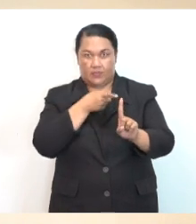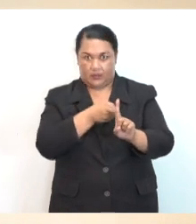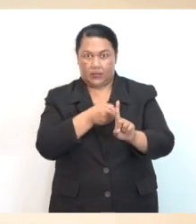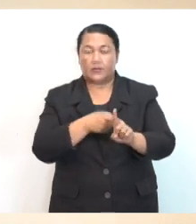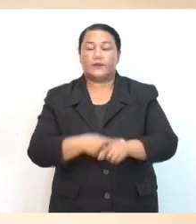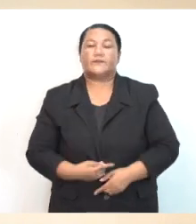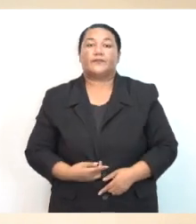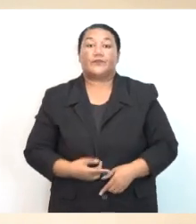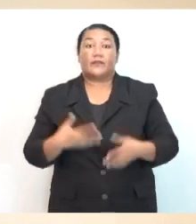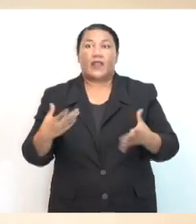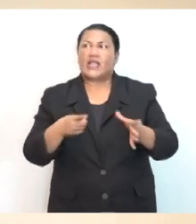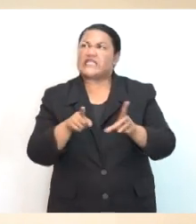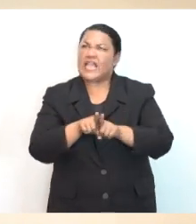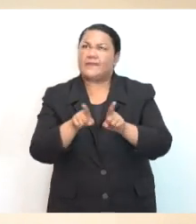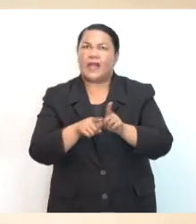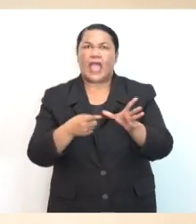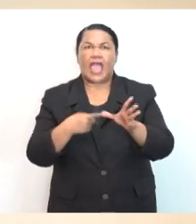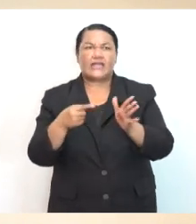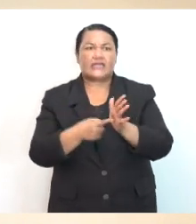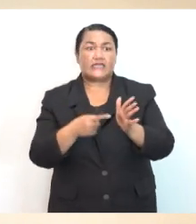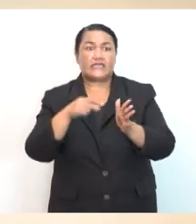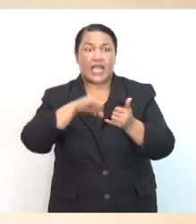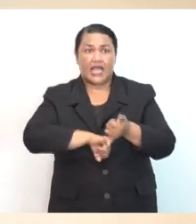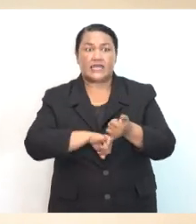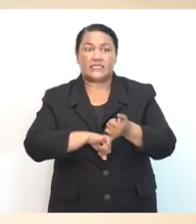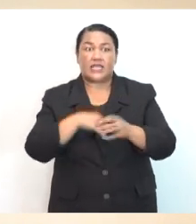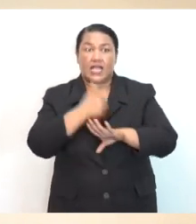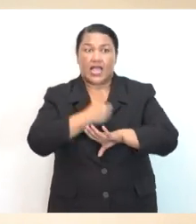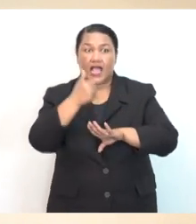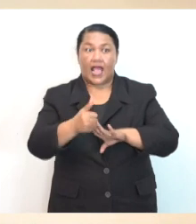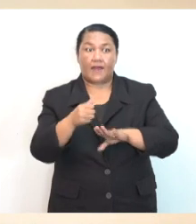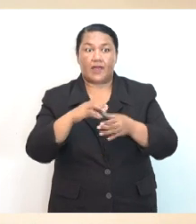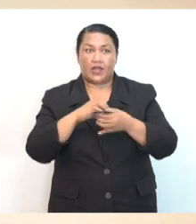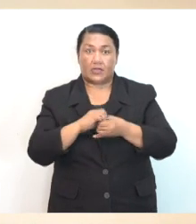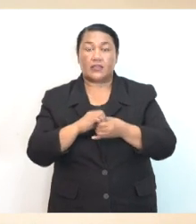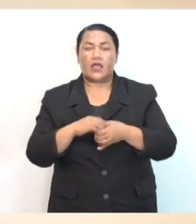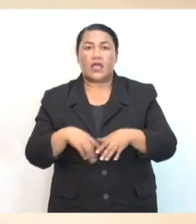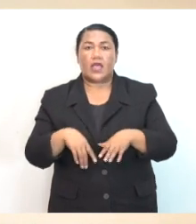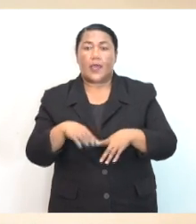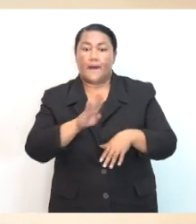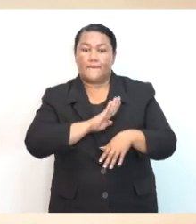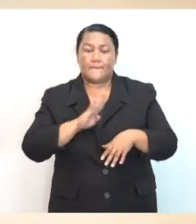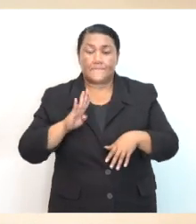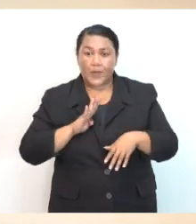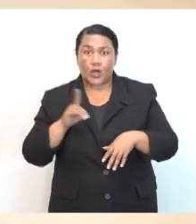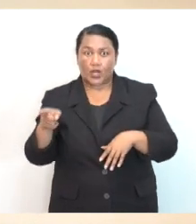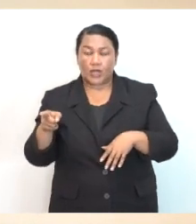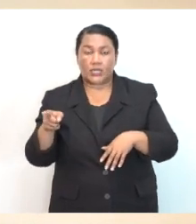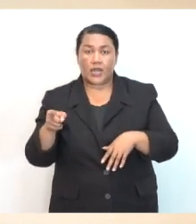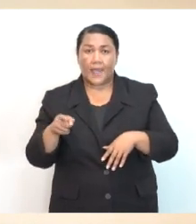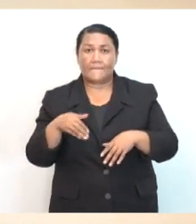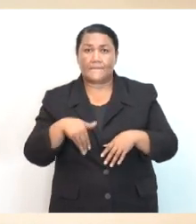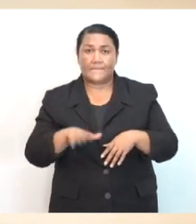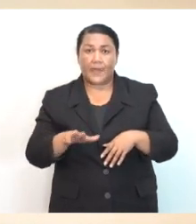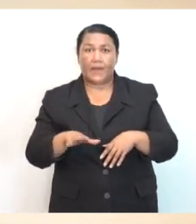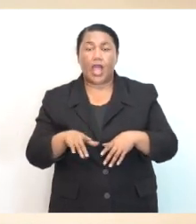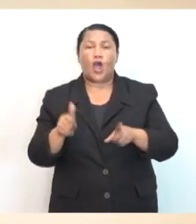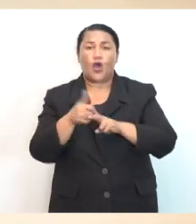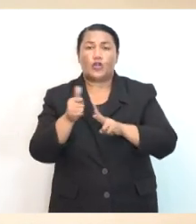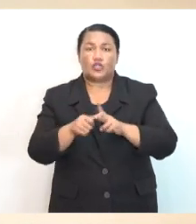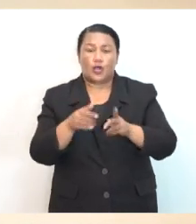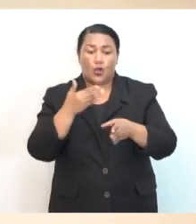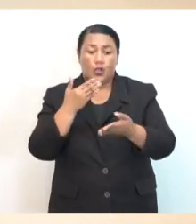is well known that Mr. Qayyum controlled the majority of statutory bodies and government companies through their boards over the last 16 years and had